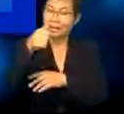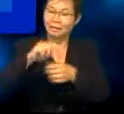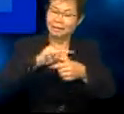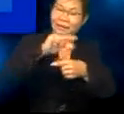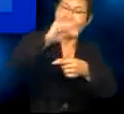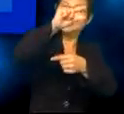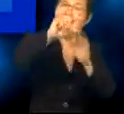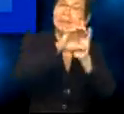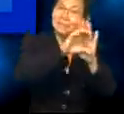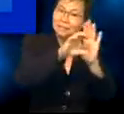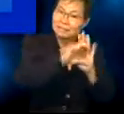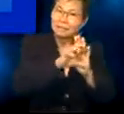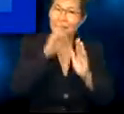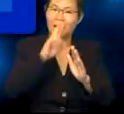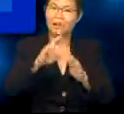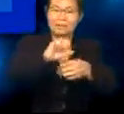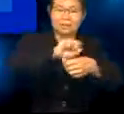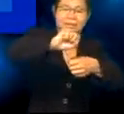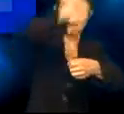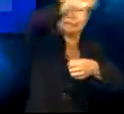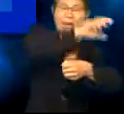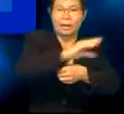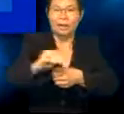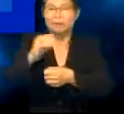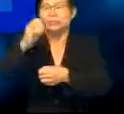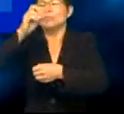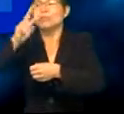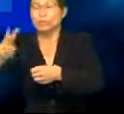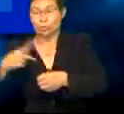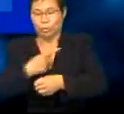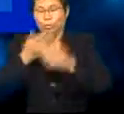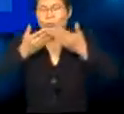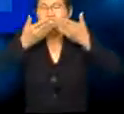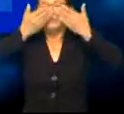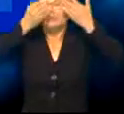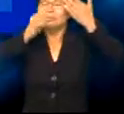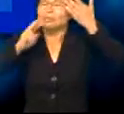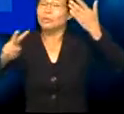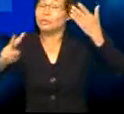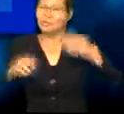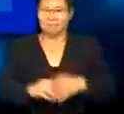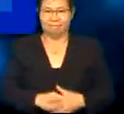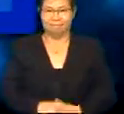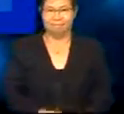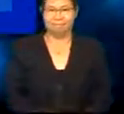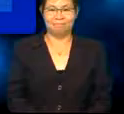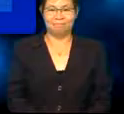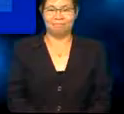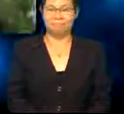And examples of gases are steam and the oxygen that we breathe.